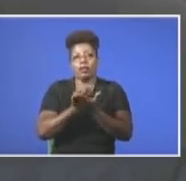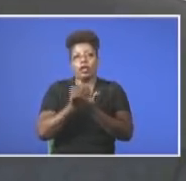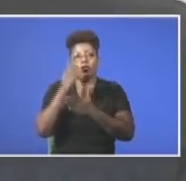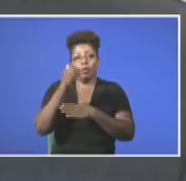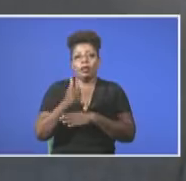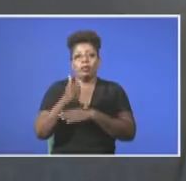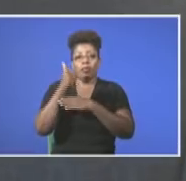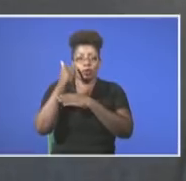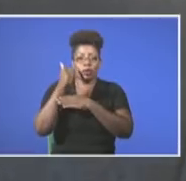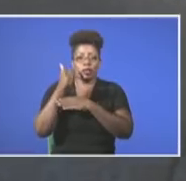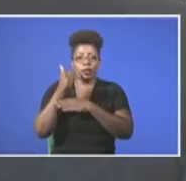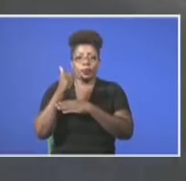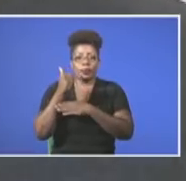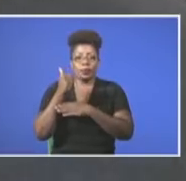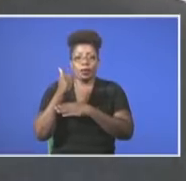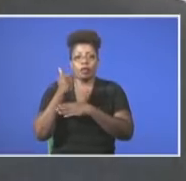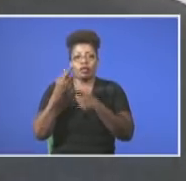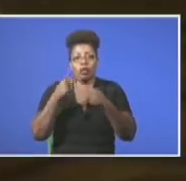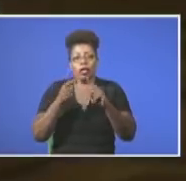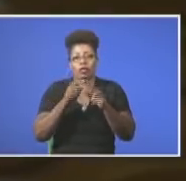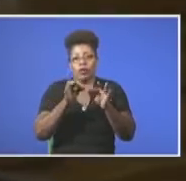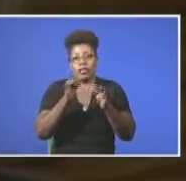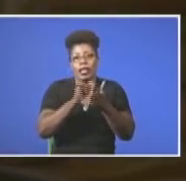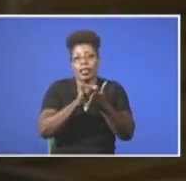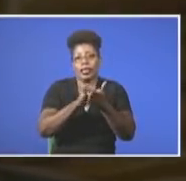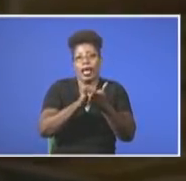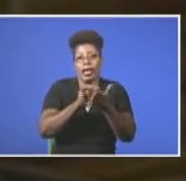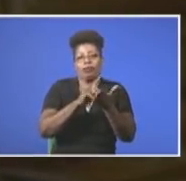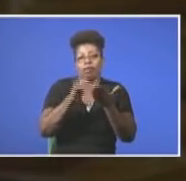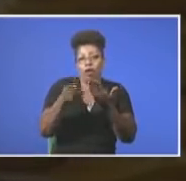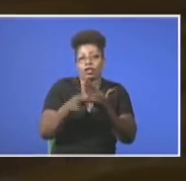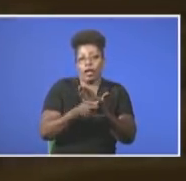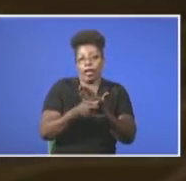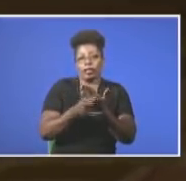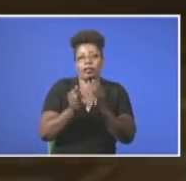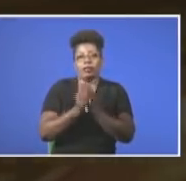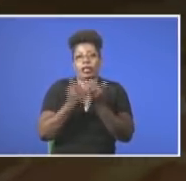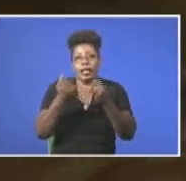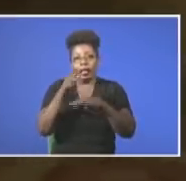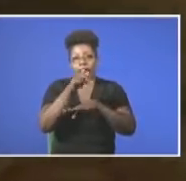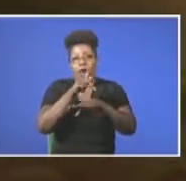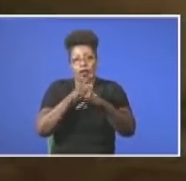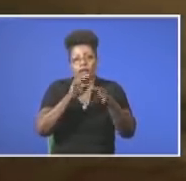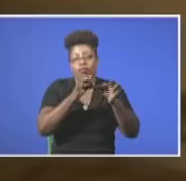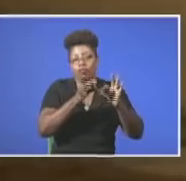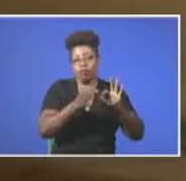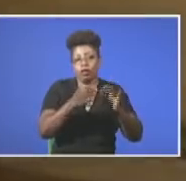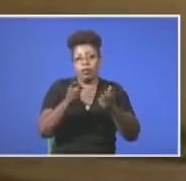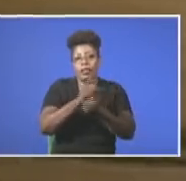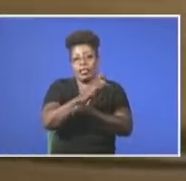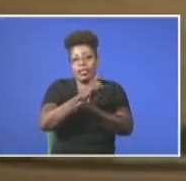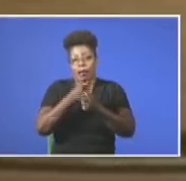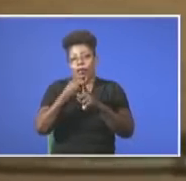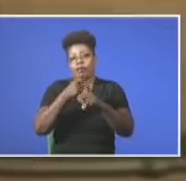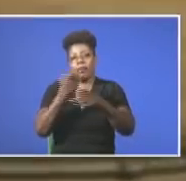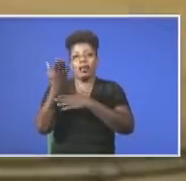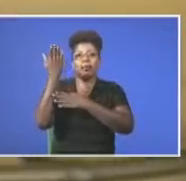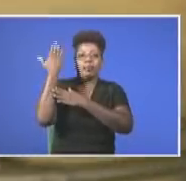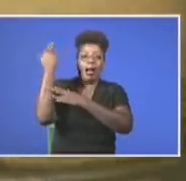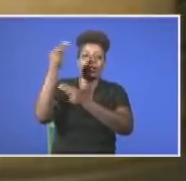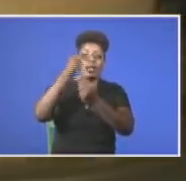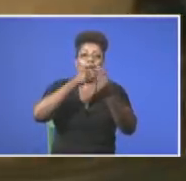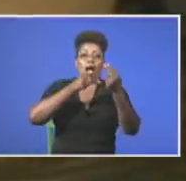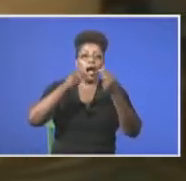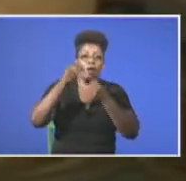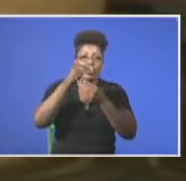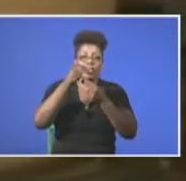bouncing and bustling, trying to prepare that project. While the property needs renovation from the damage sustained from past hurricanes,